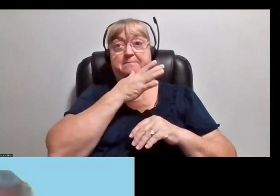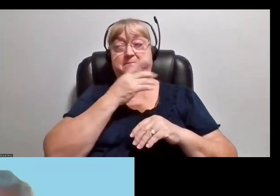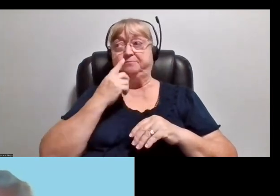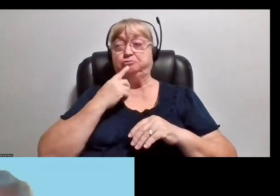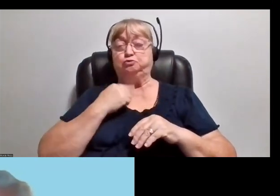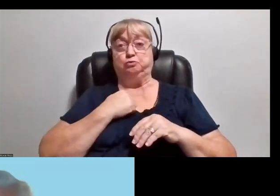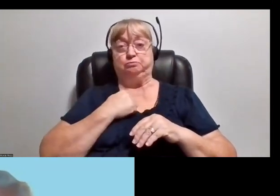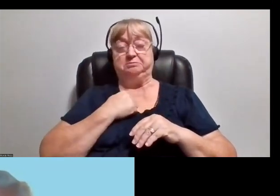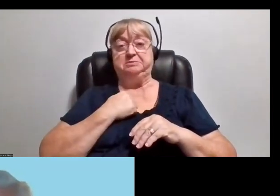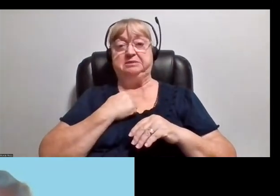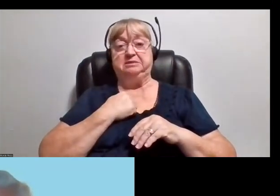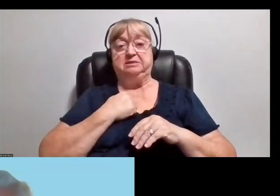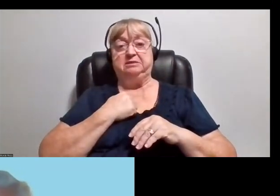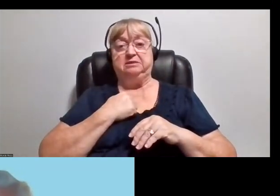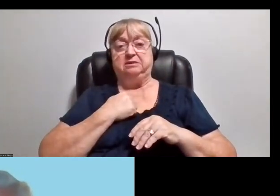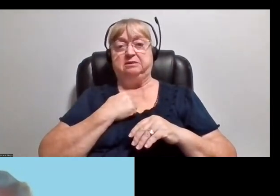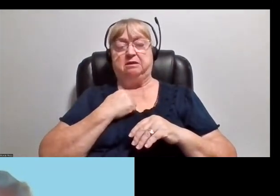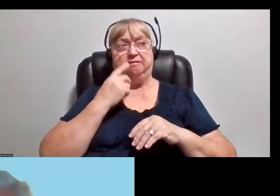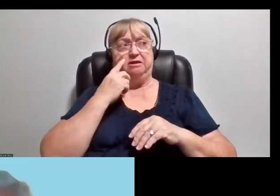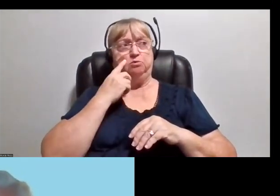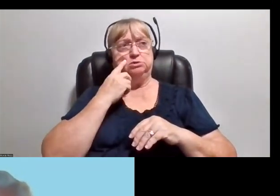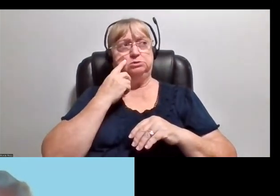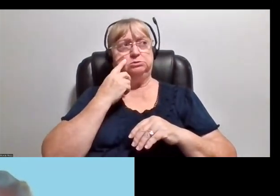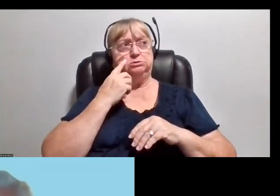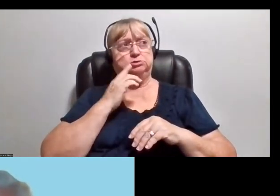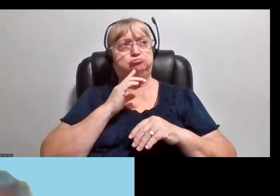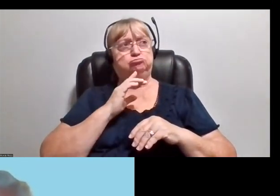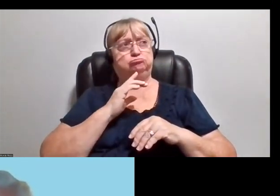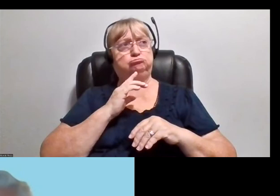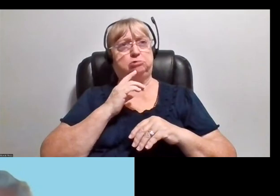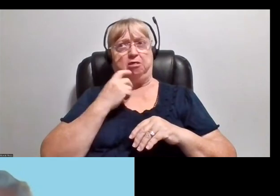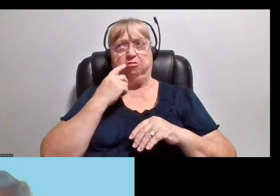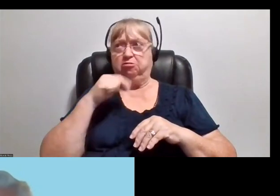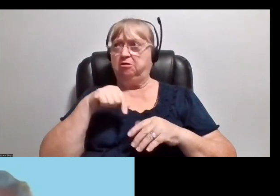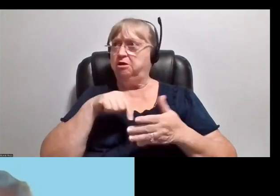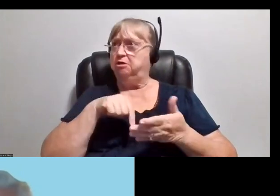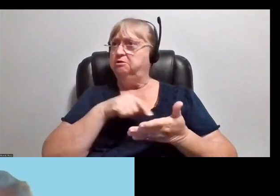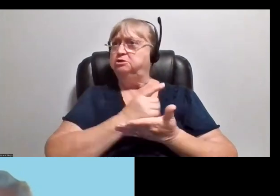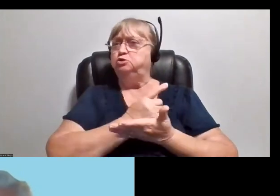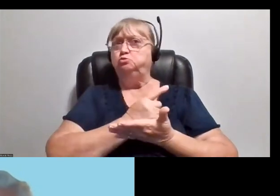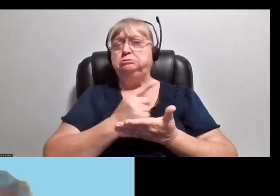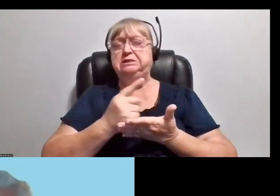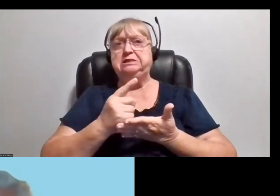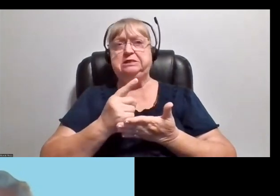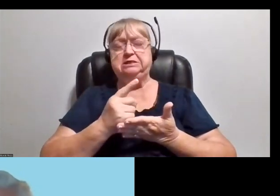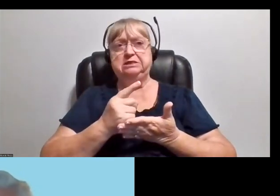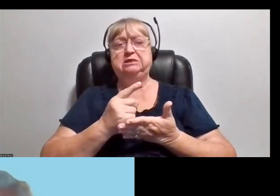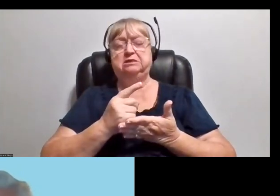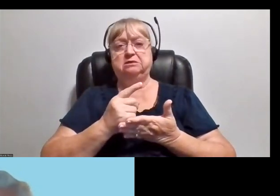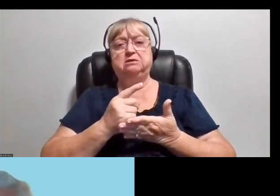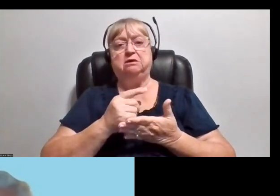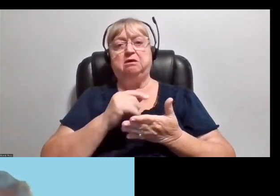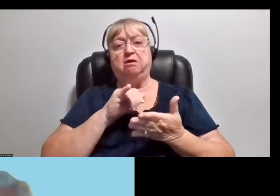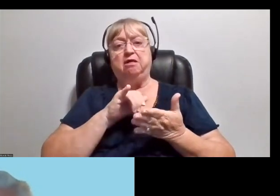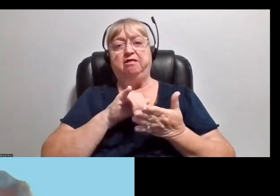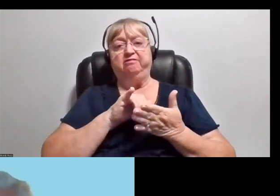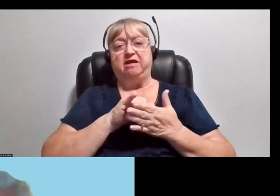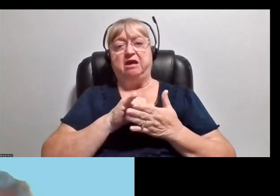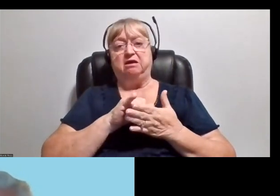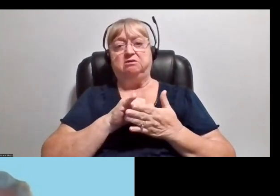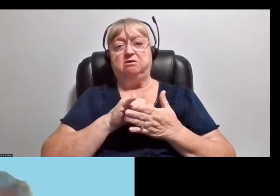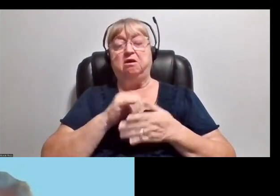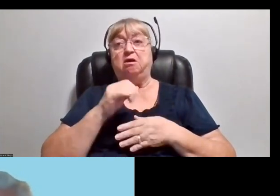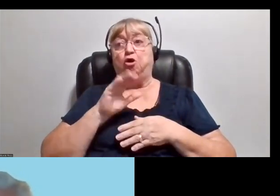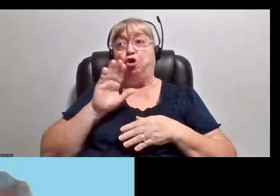me just here this week that the company